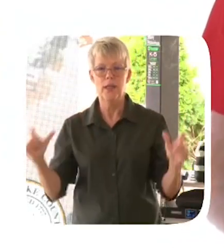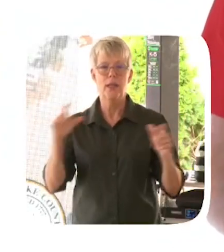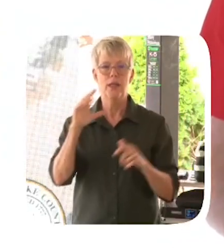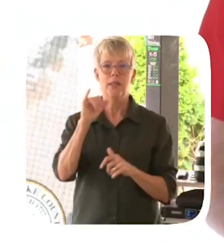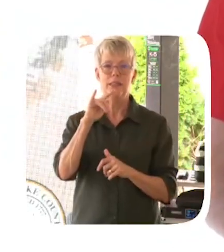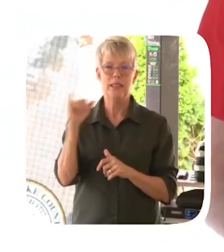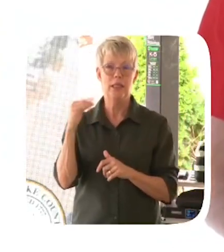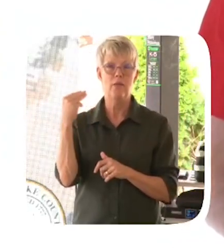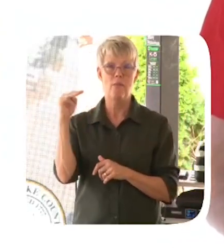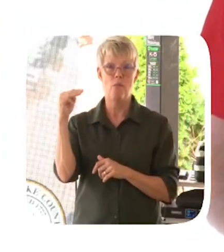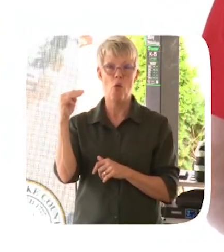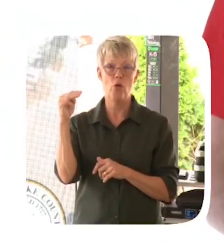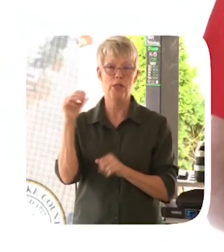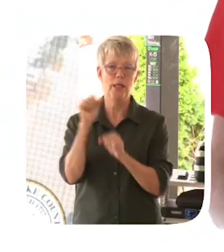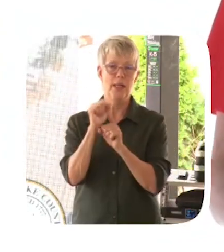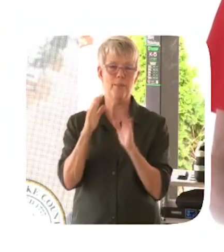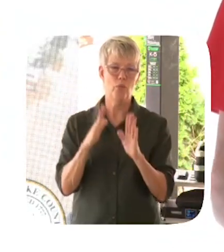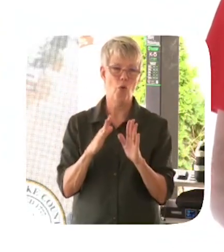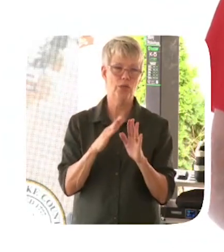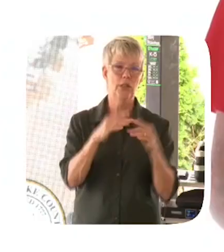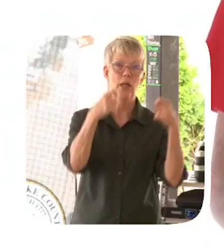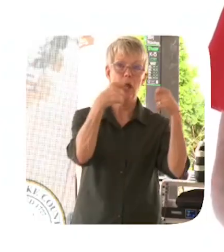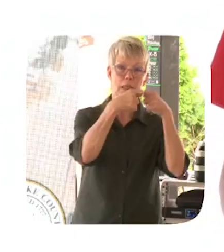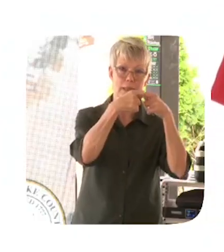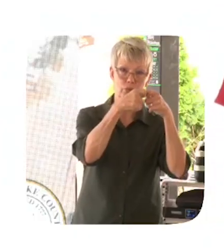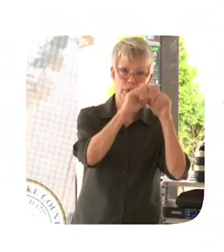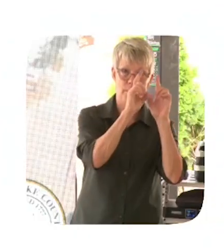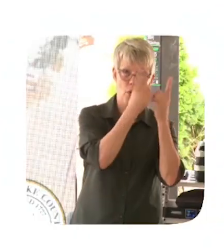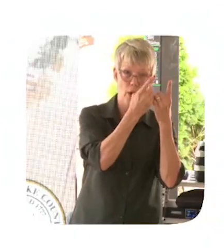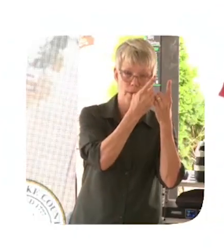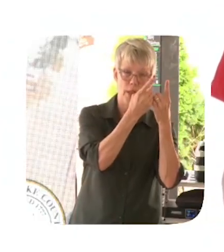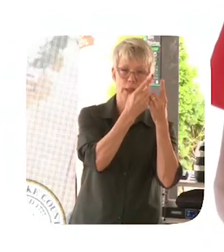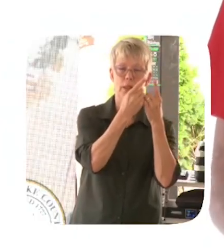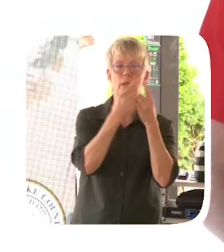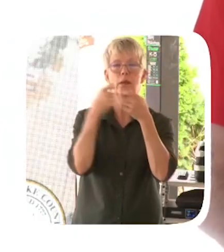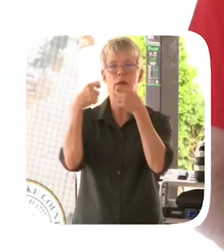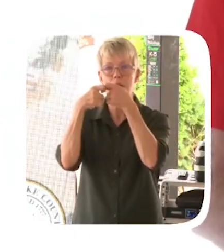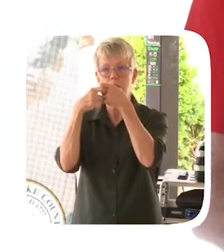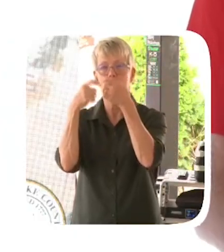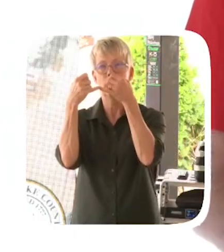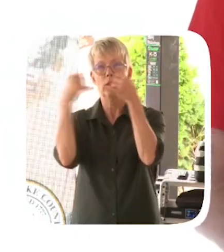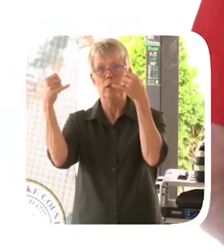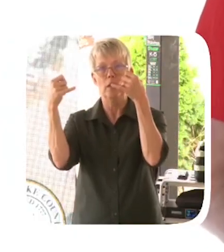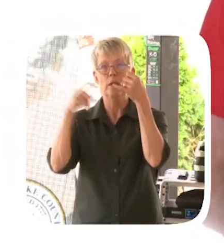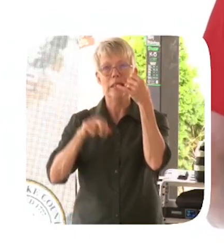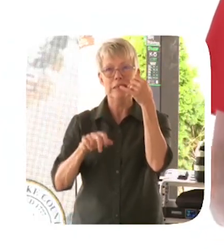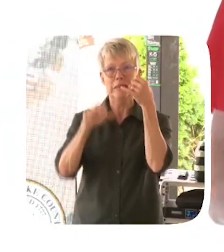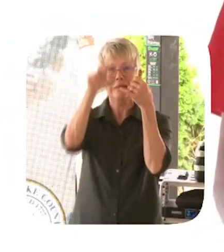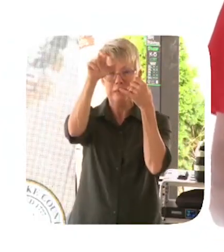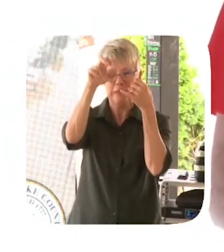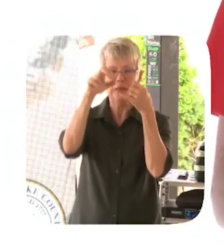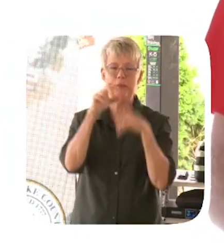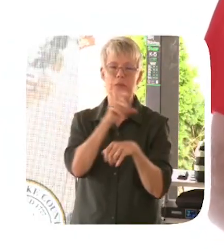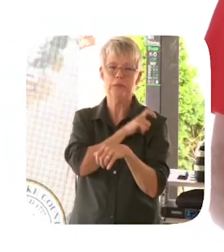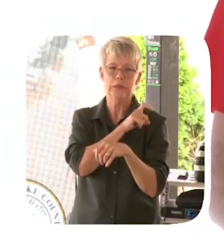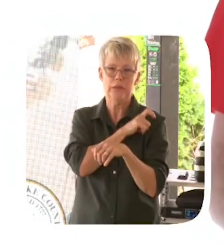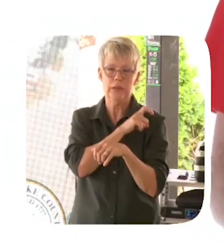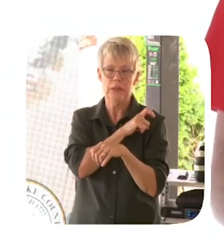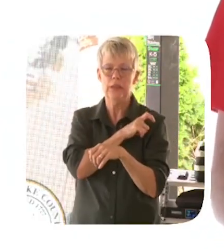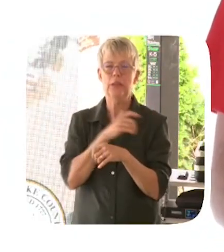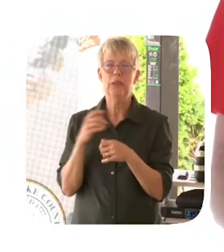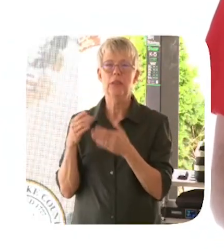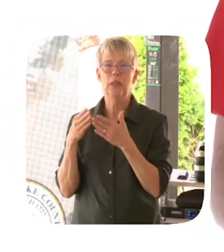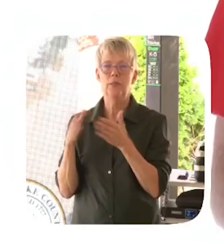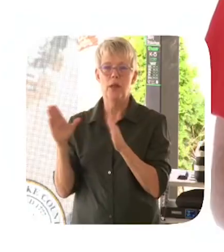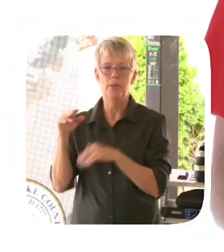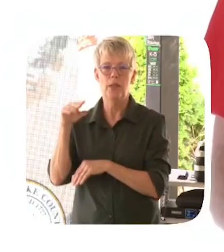Morganton employees. This includes our electric department and linemen, our public works, public safety, and so many, many more in every